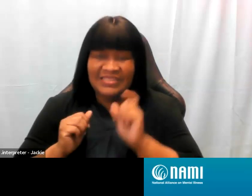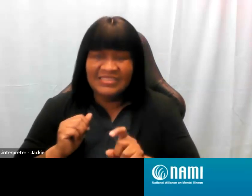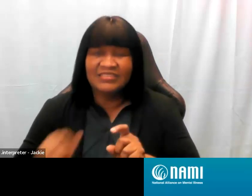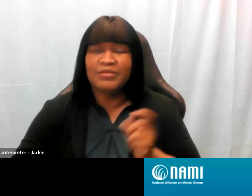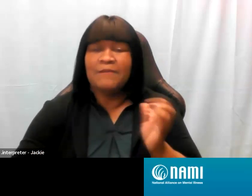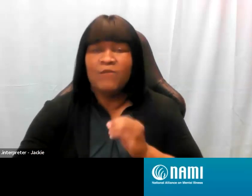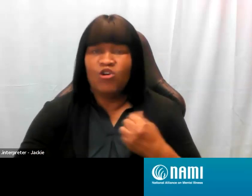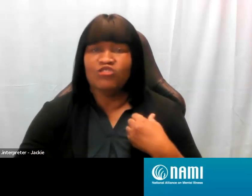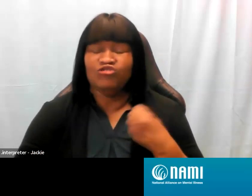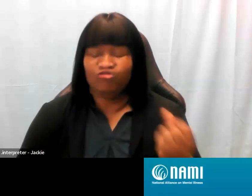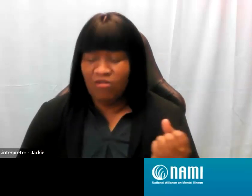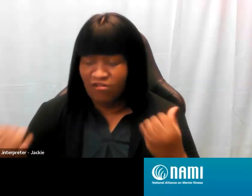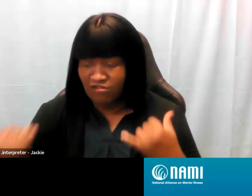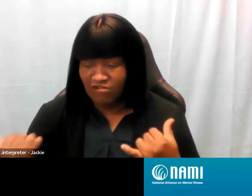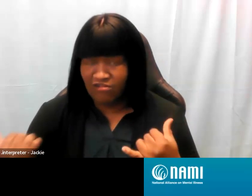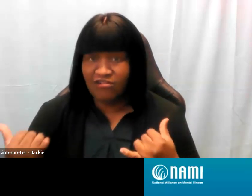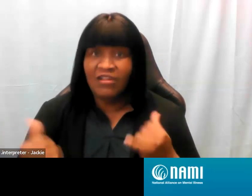stronger here.